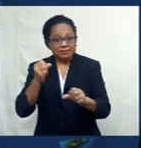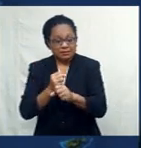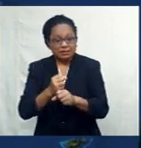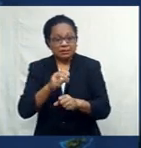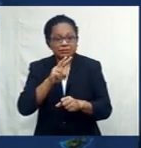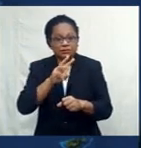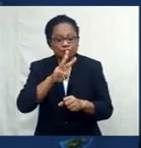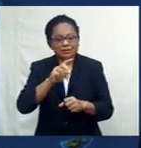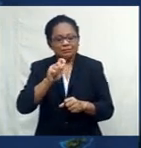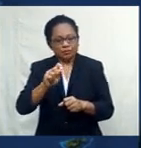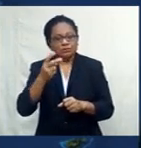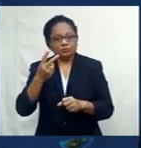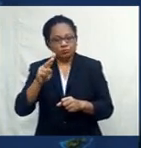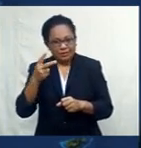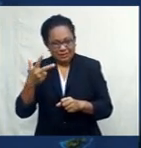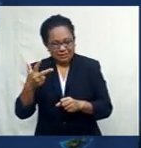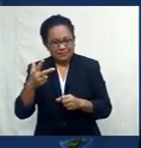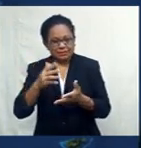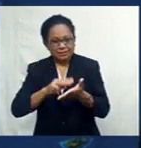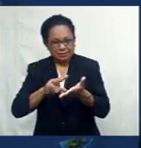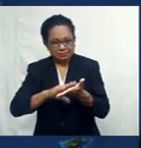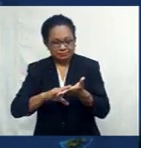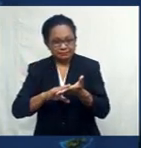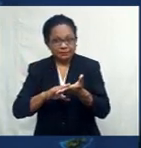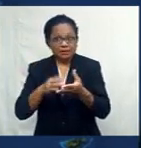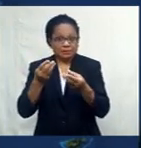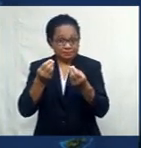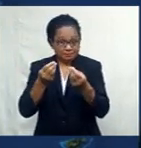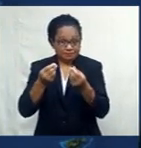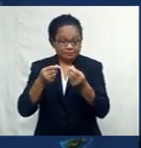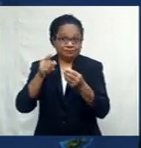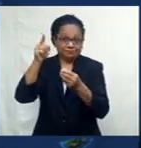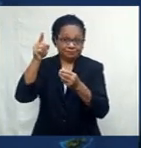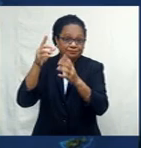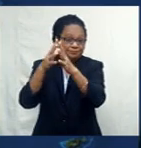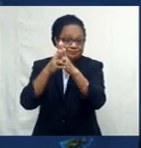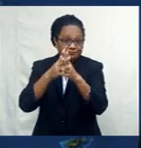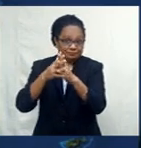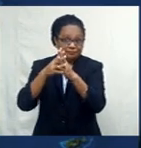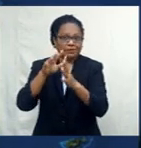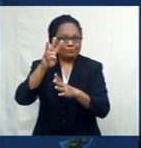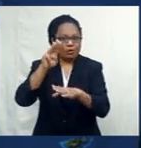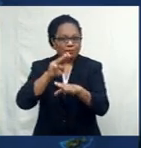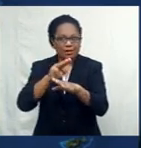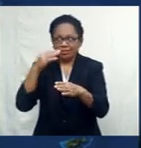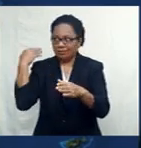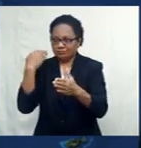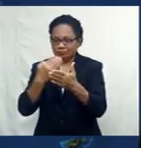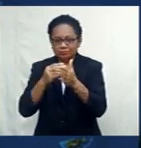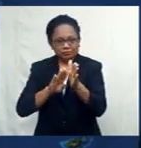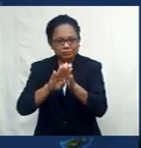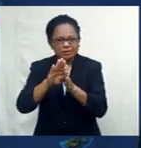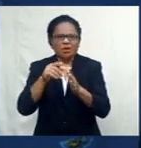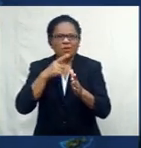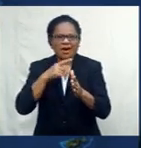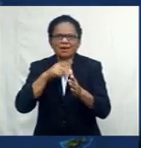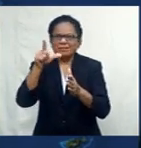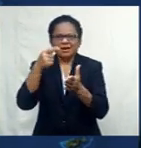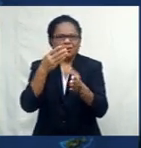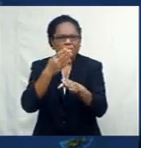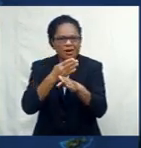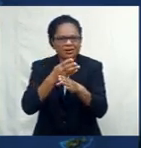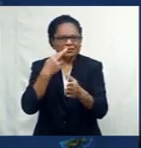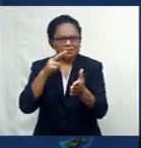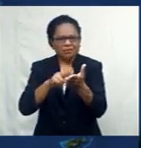billion. In currencies, the US dollar held near four-month highs after an upbeat US jobs report lifted bond